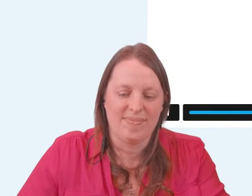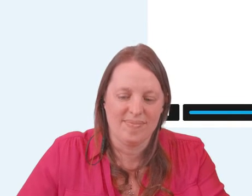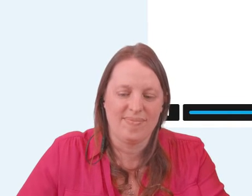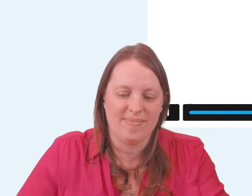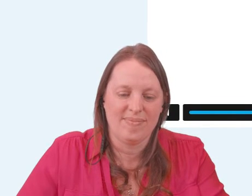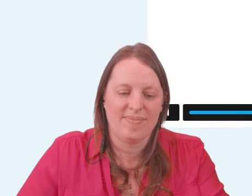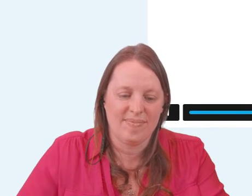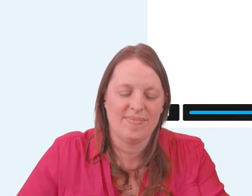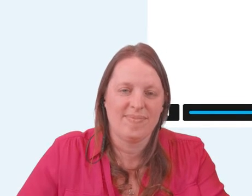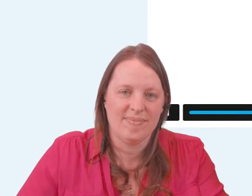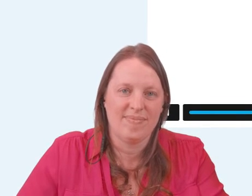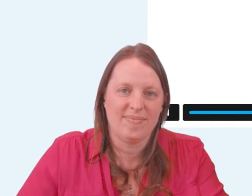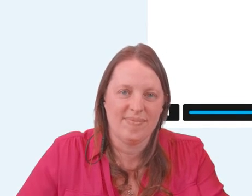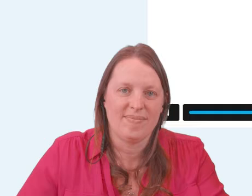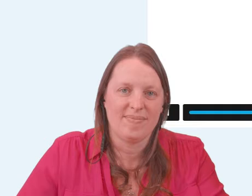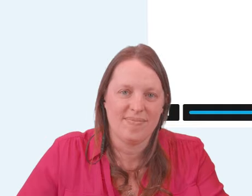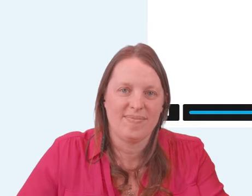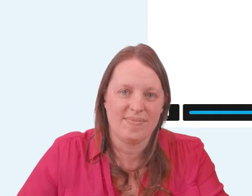geotropic.